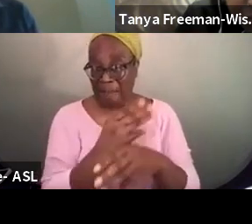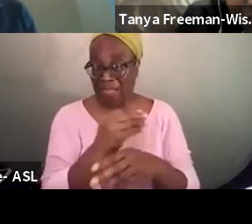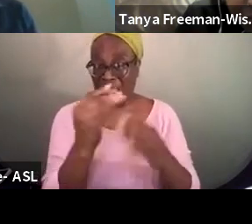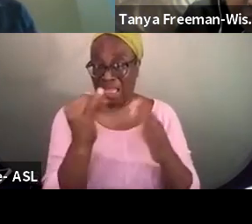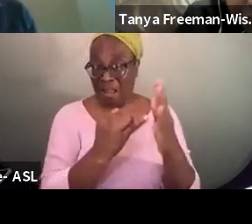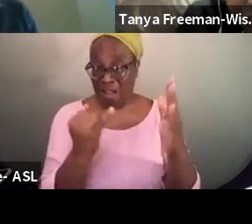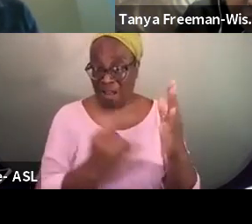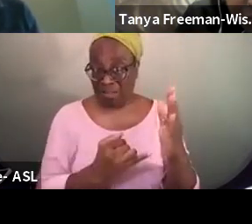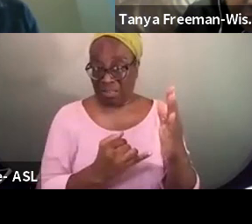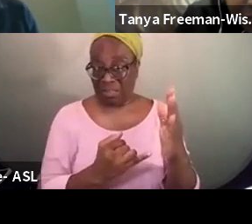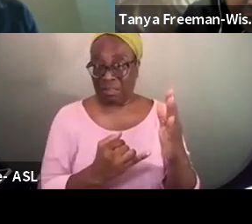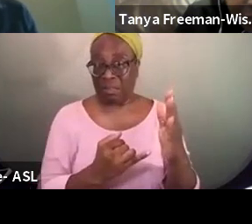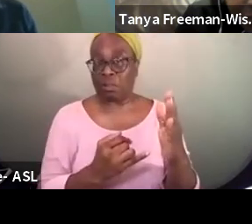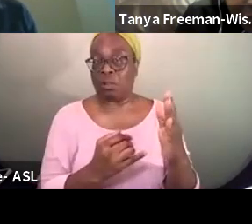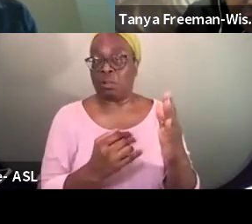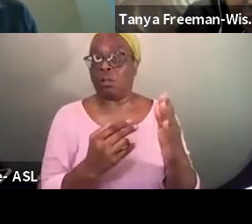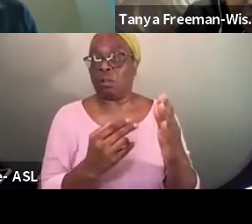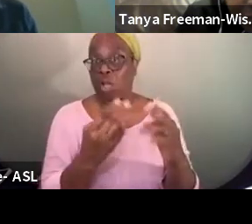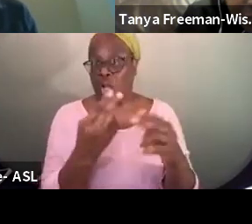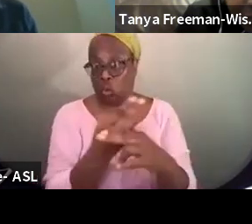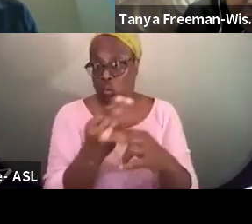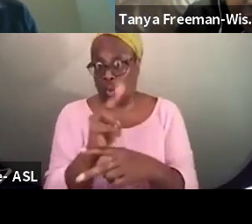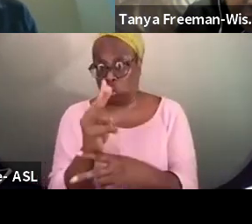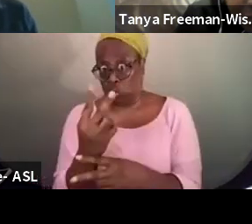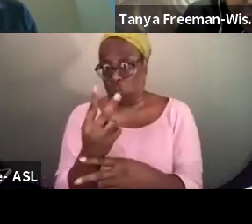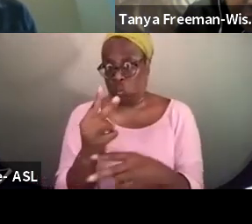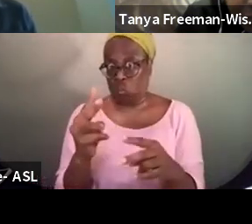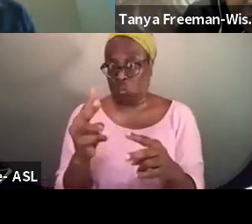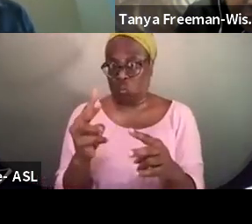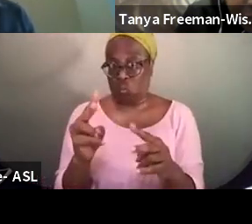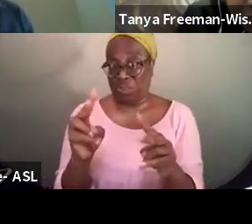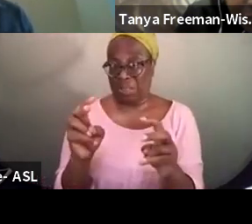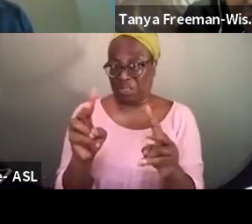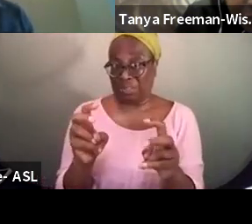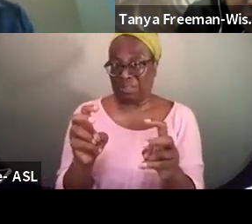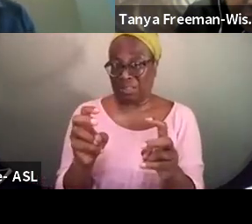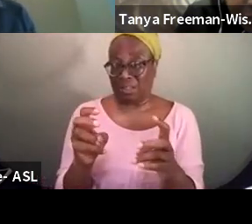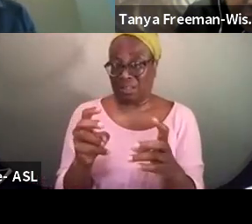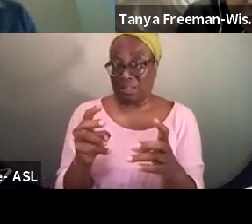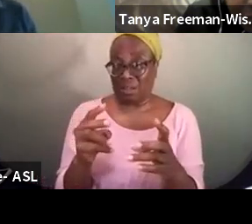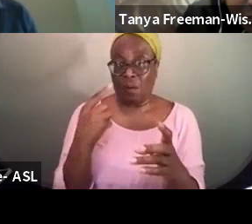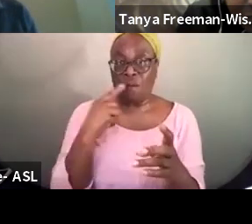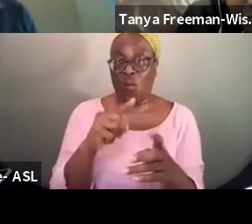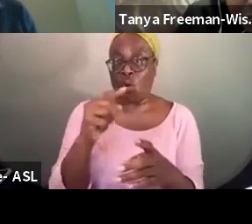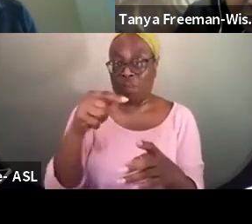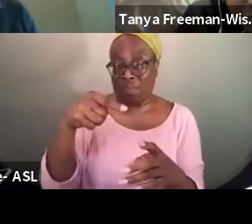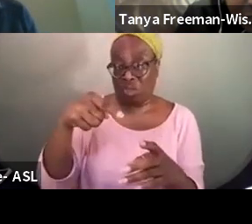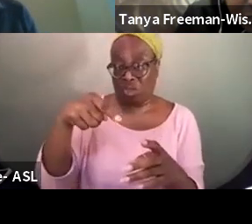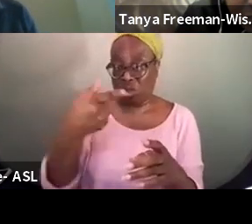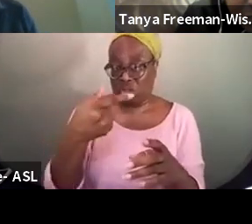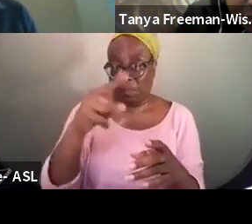GPA. Well, my only amendment to that is we have to come to consensus on